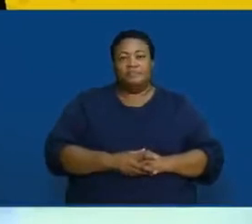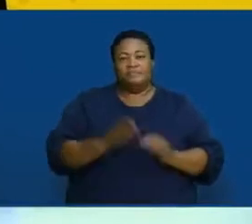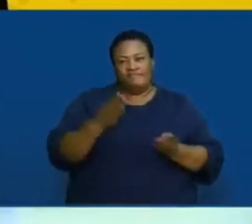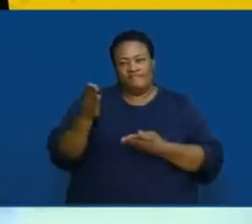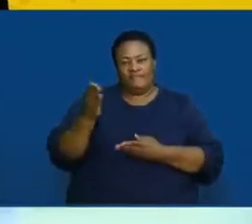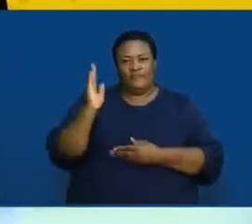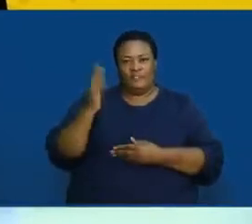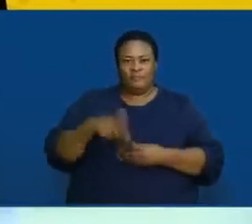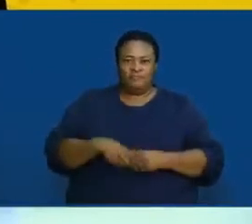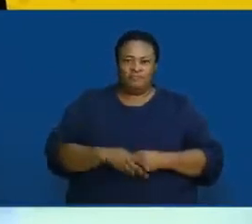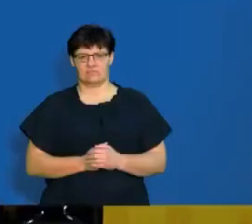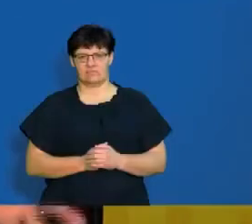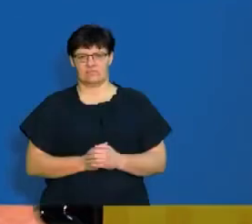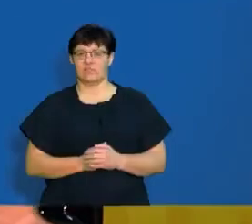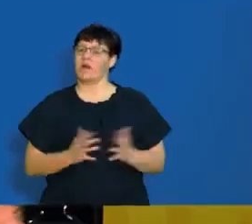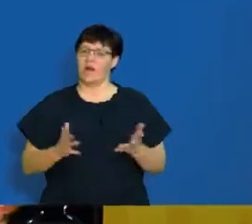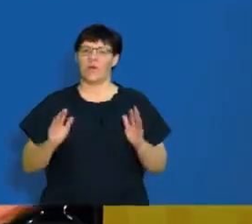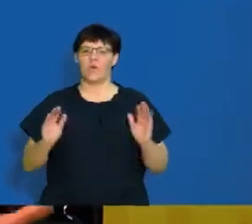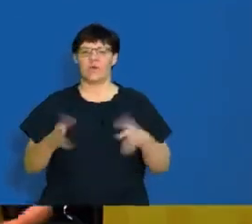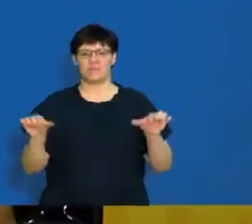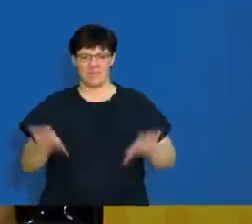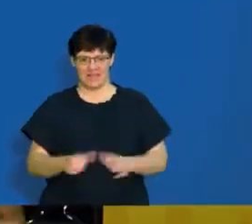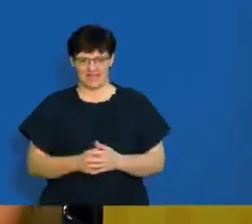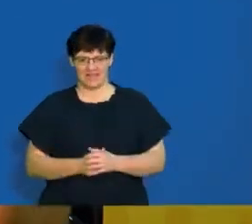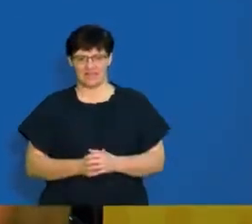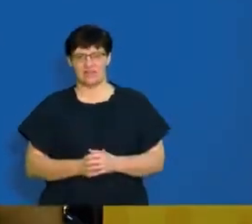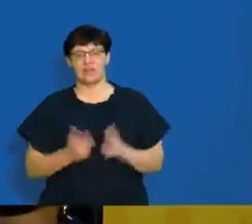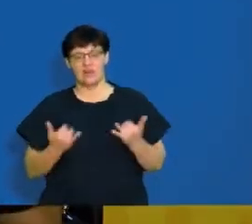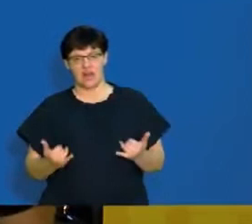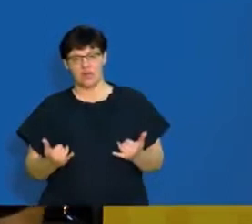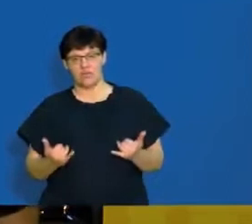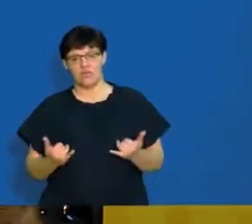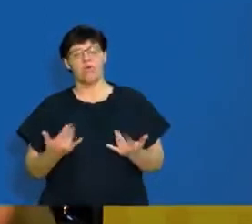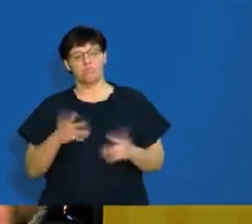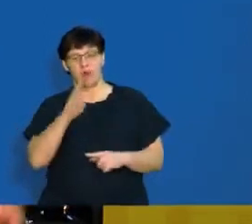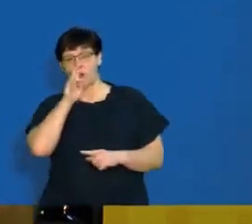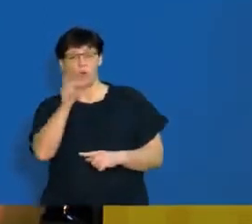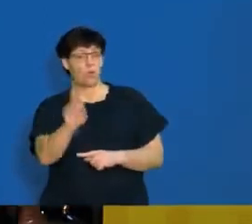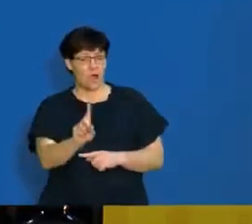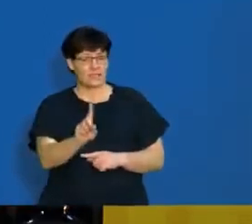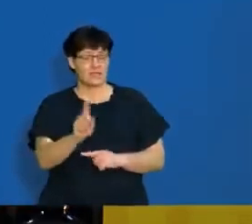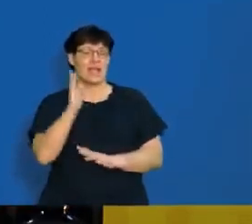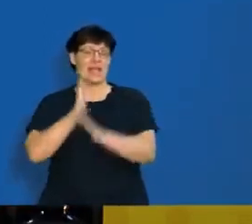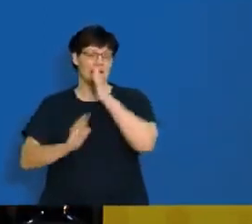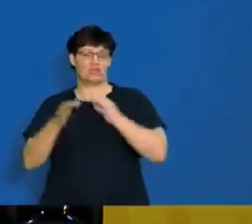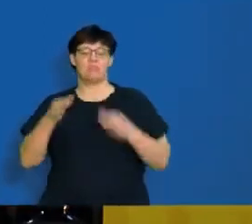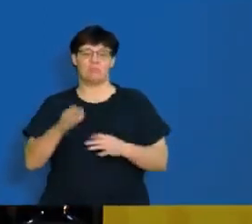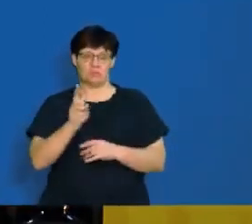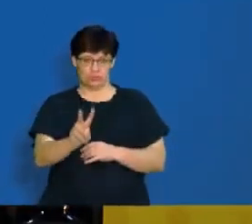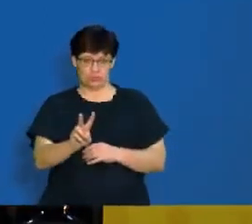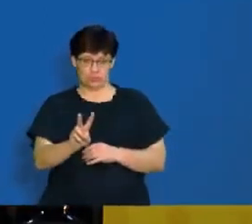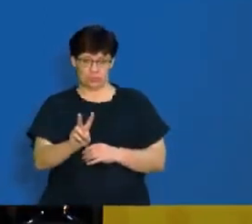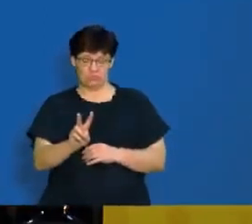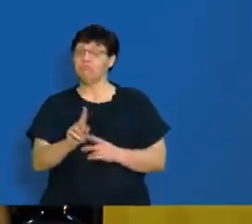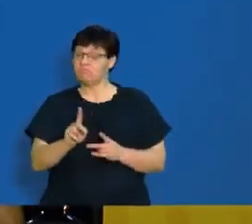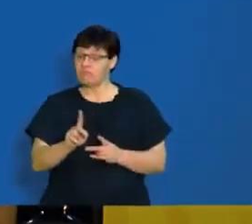side, over to you. Welcome back, guys. Okay, we are still looking at history paper 2 and we are giving